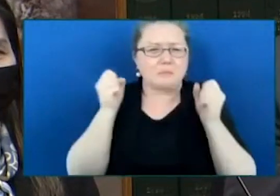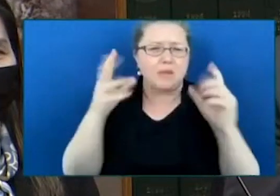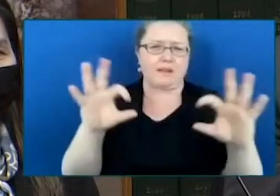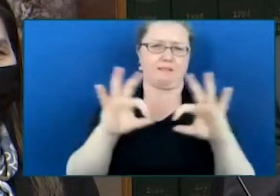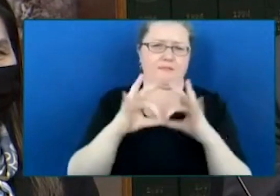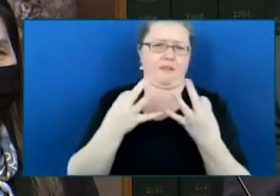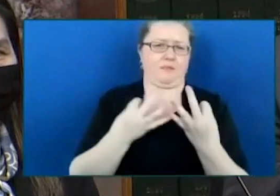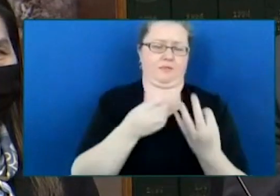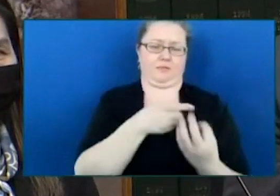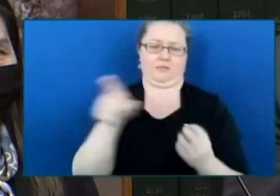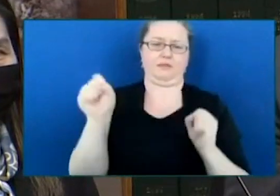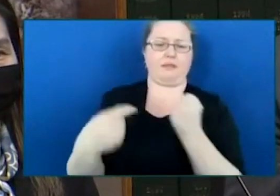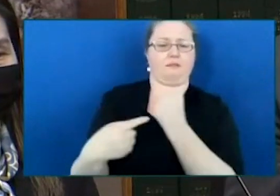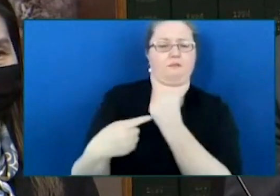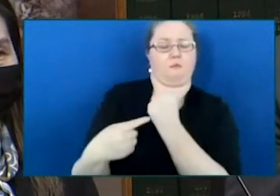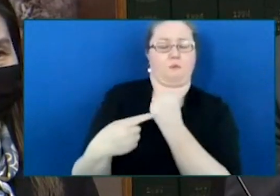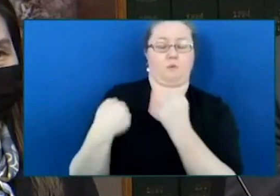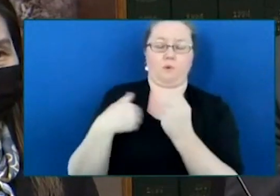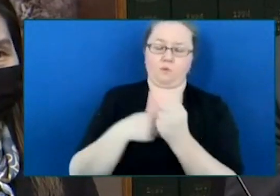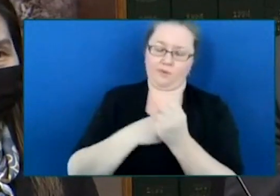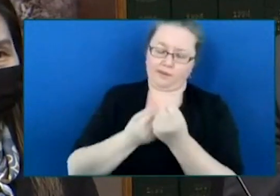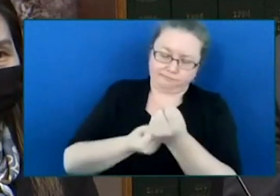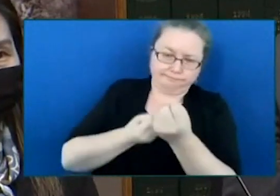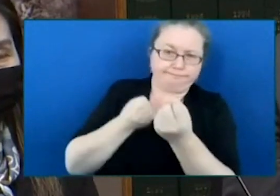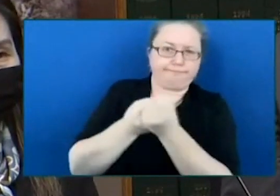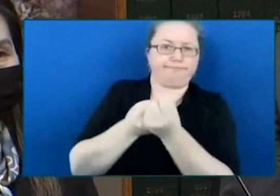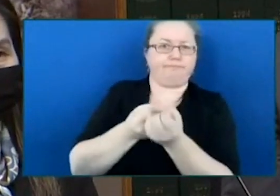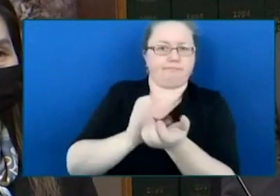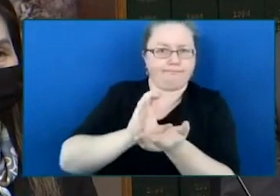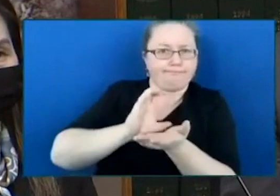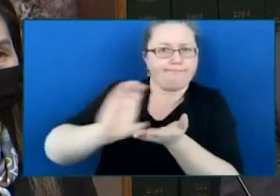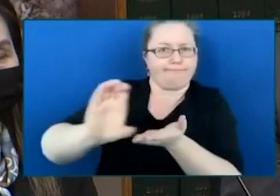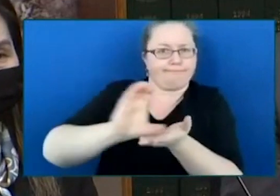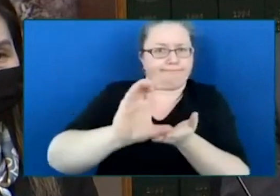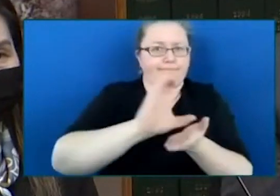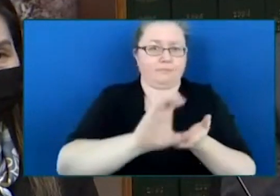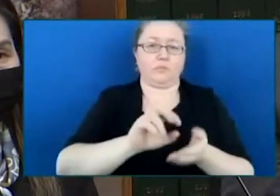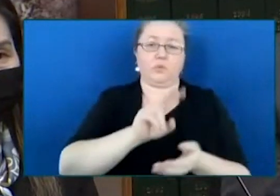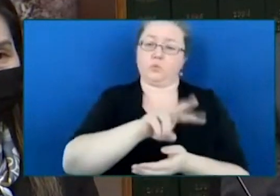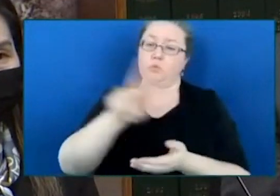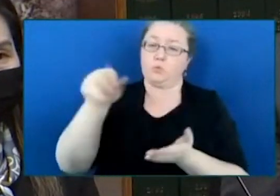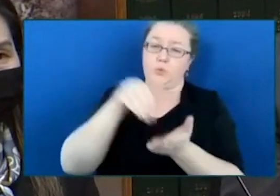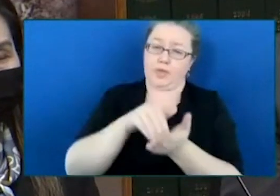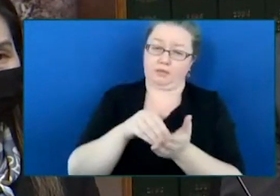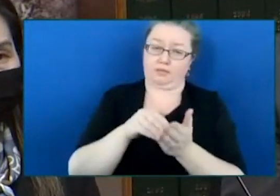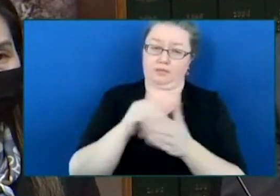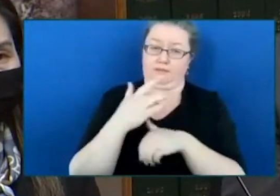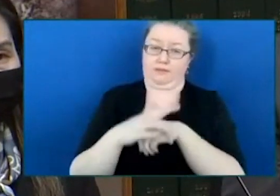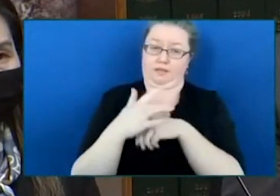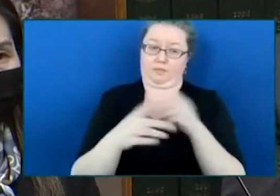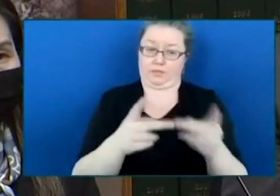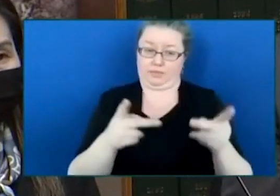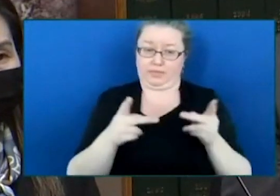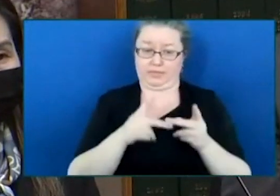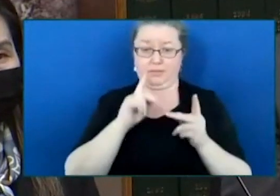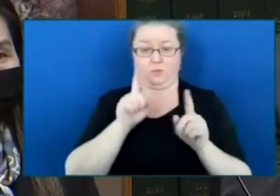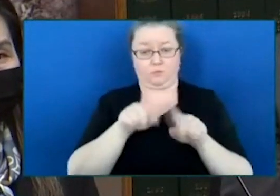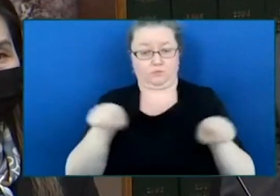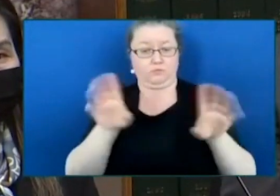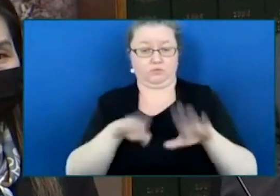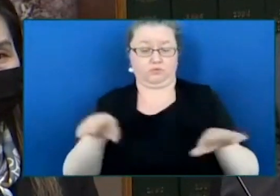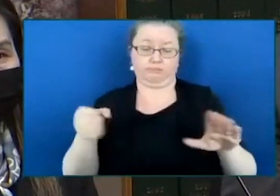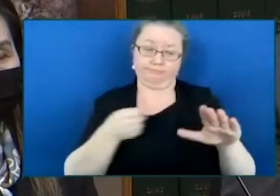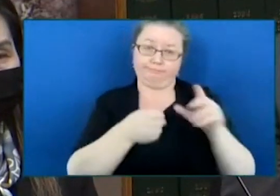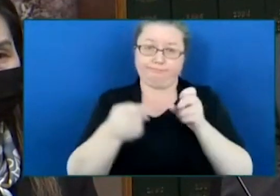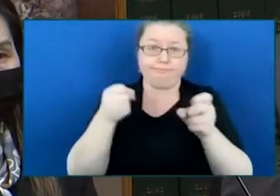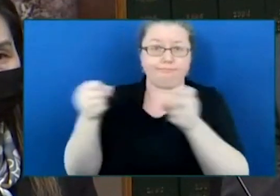government. We funded over 26,000 new spaces, surpassing our original target. Taken together, this work has established BC as a